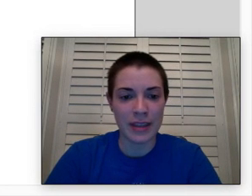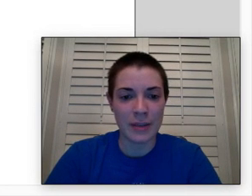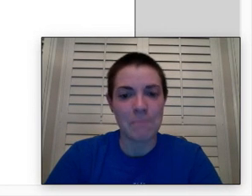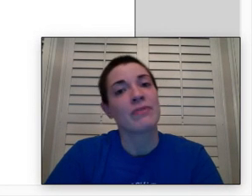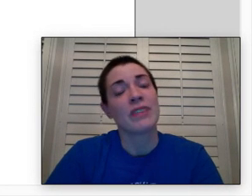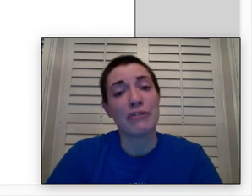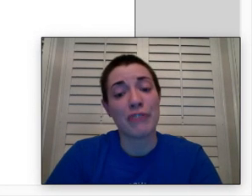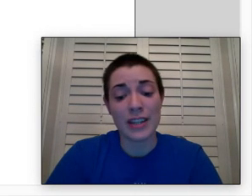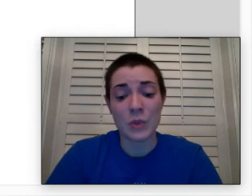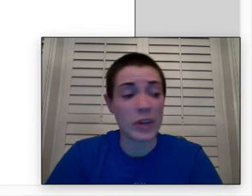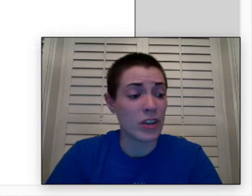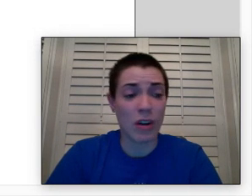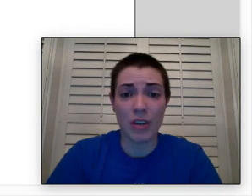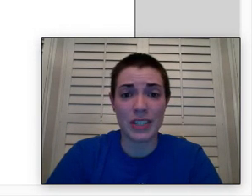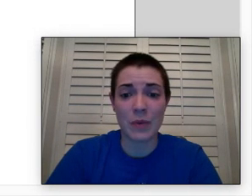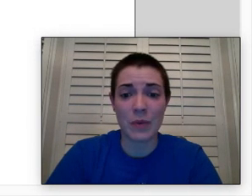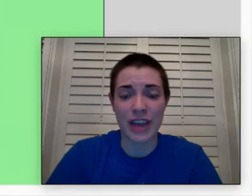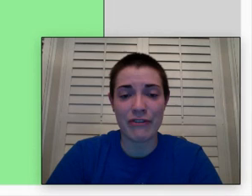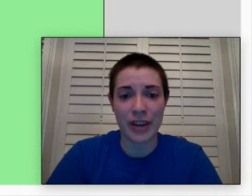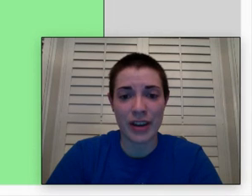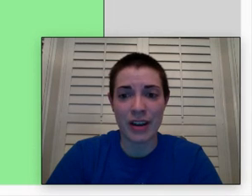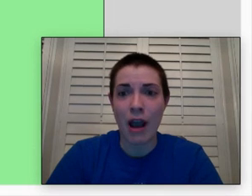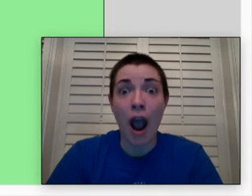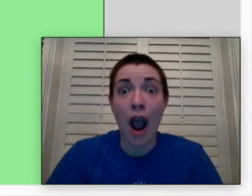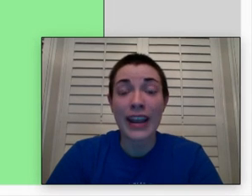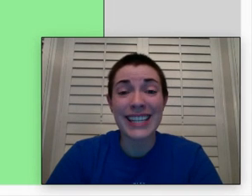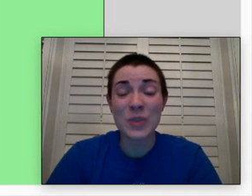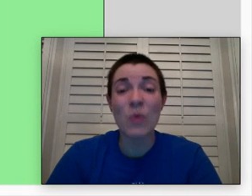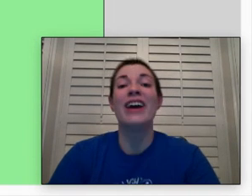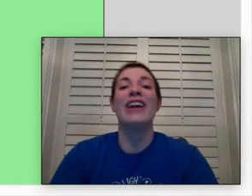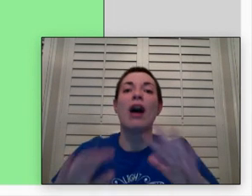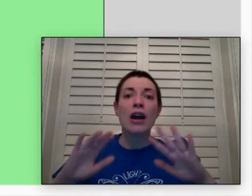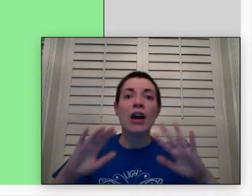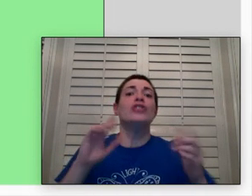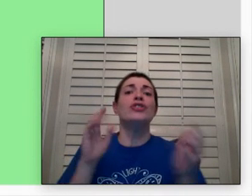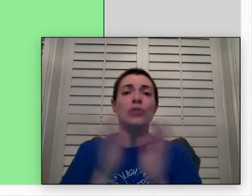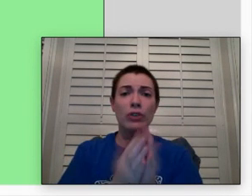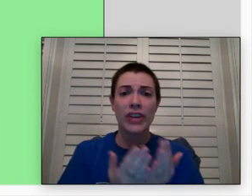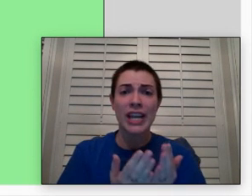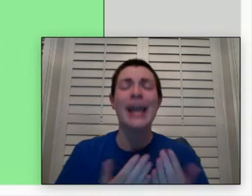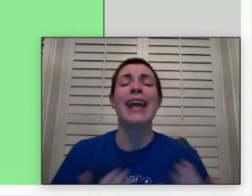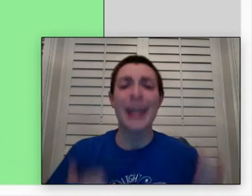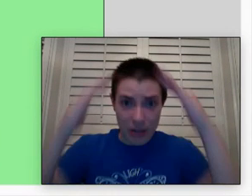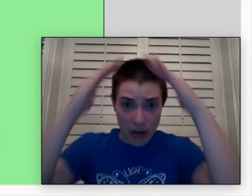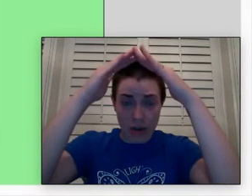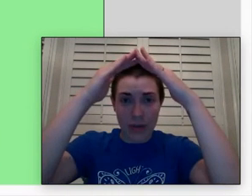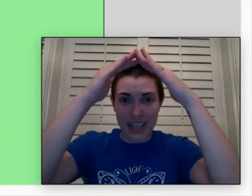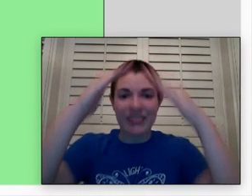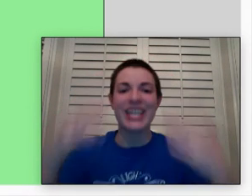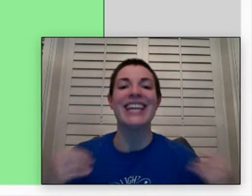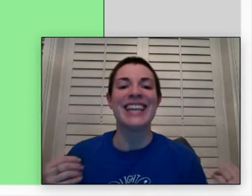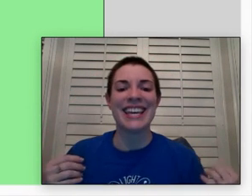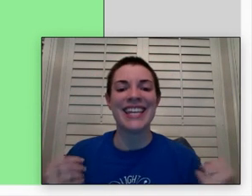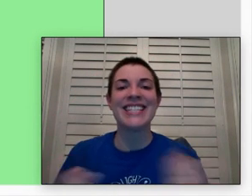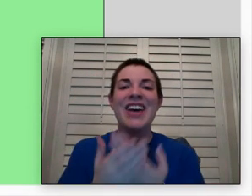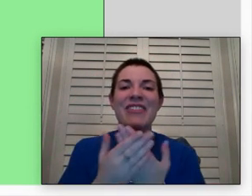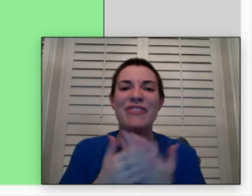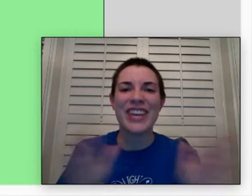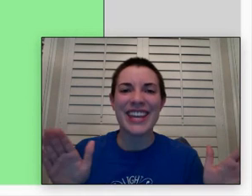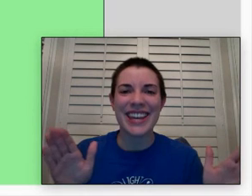month. Now, friends, when you're all done with that fun, guess what? Our story and our home activity